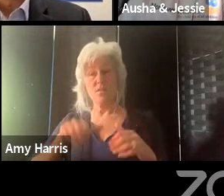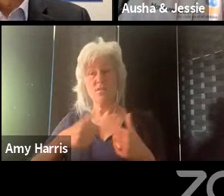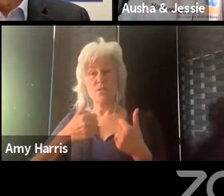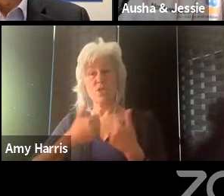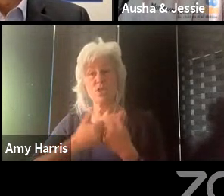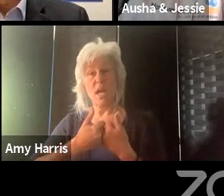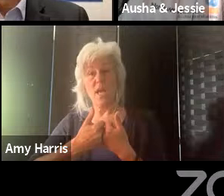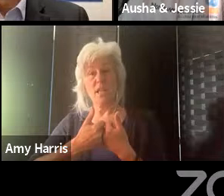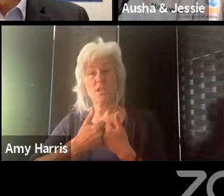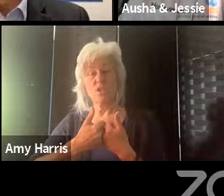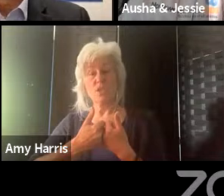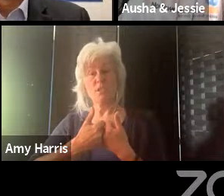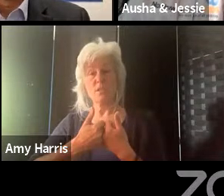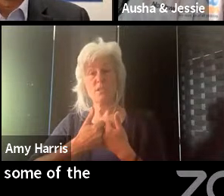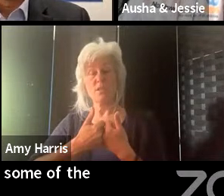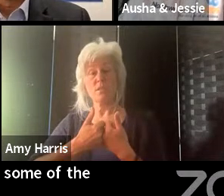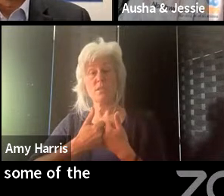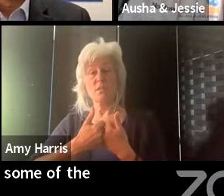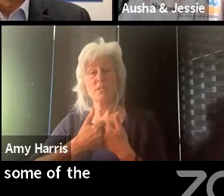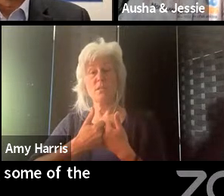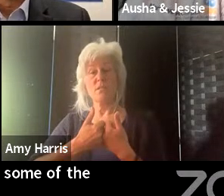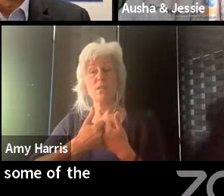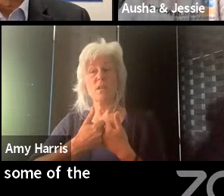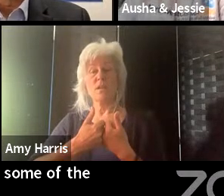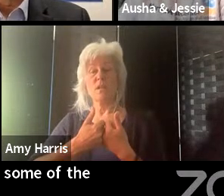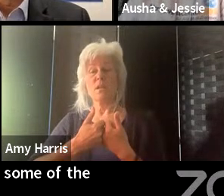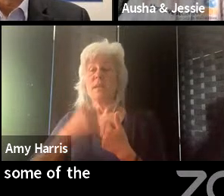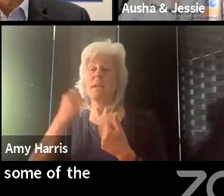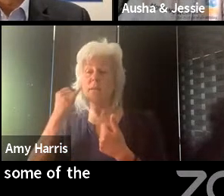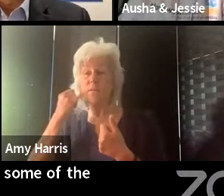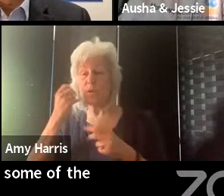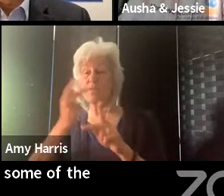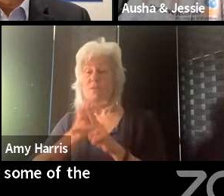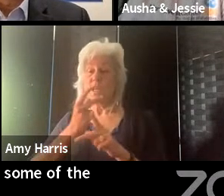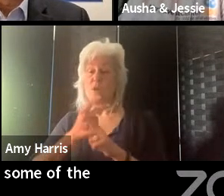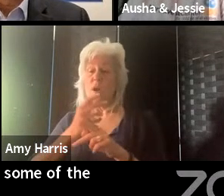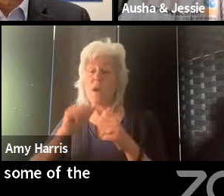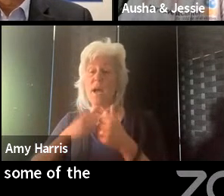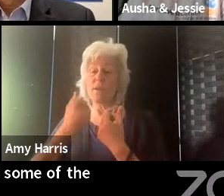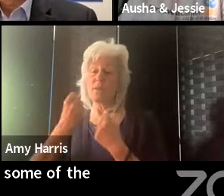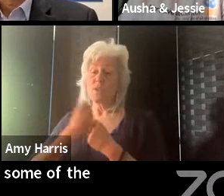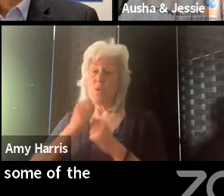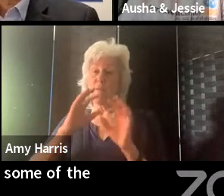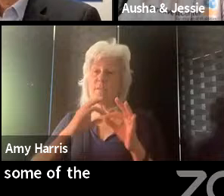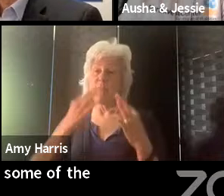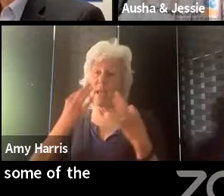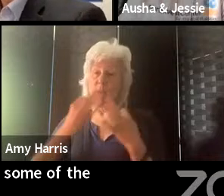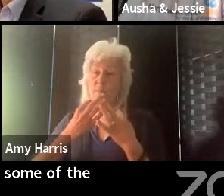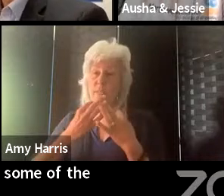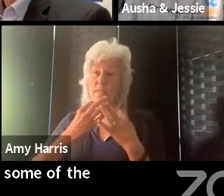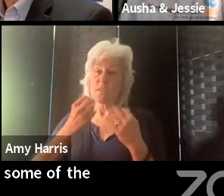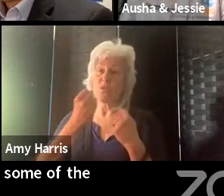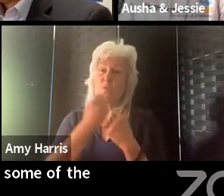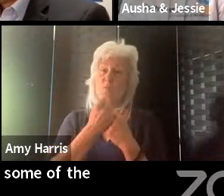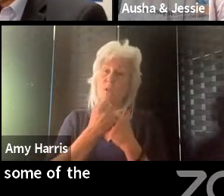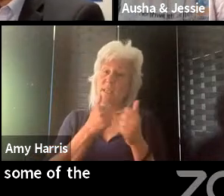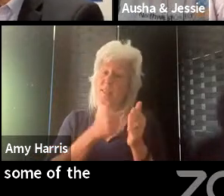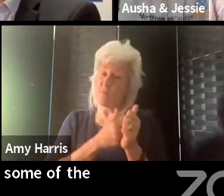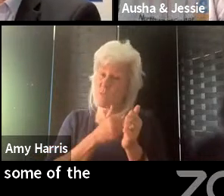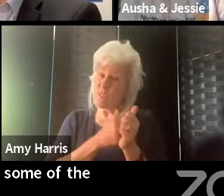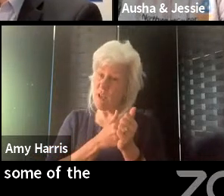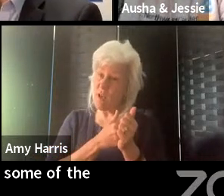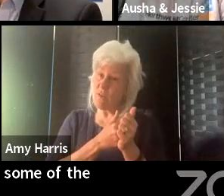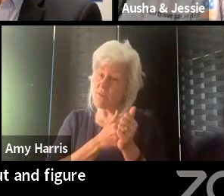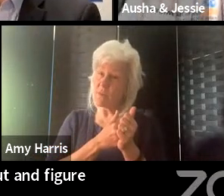we need to find out and figure out a way to support families supporting themselves in